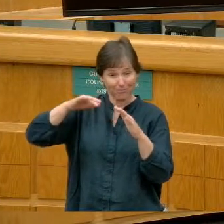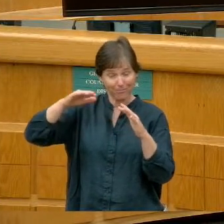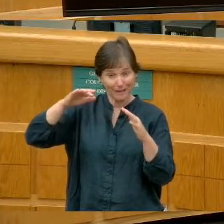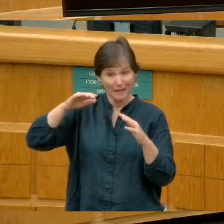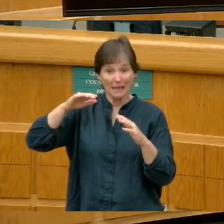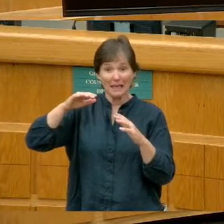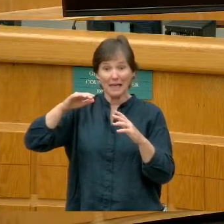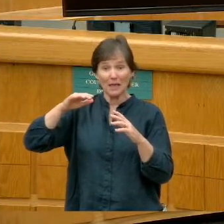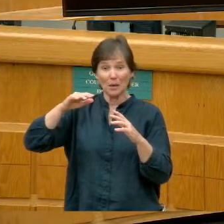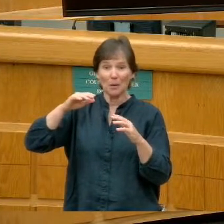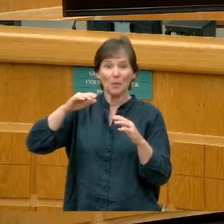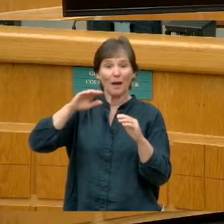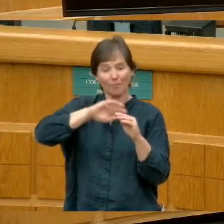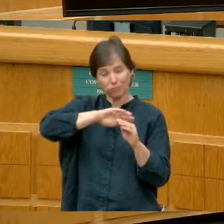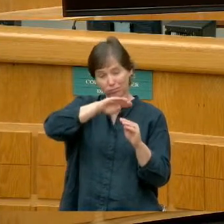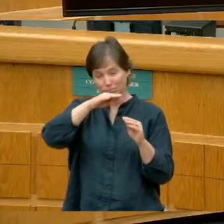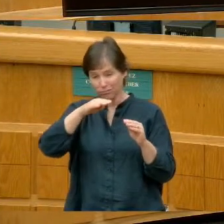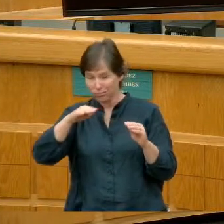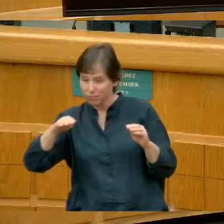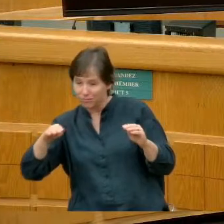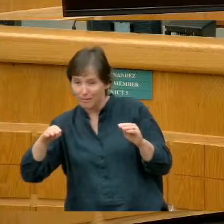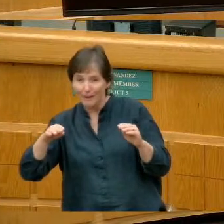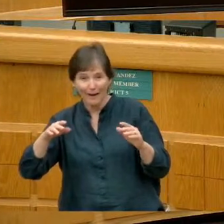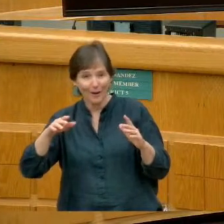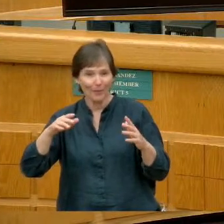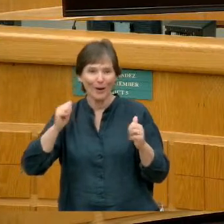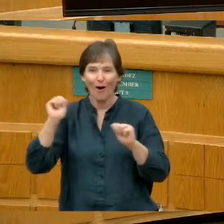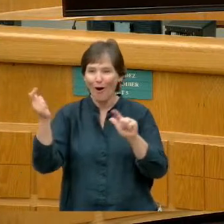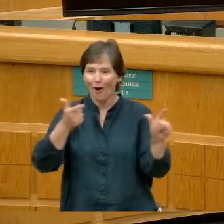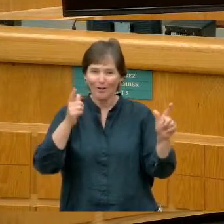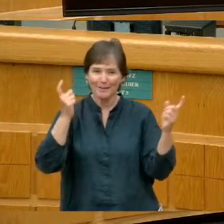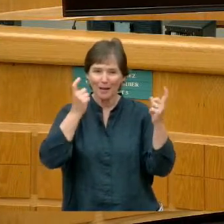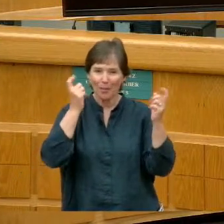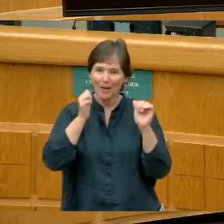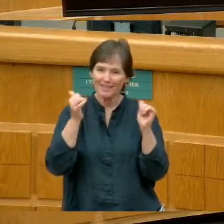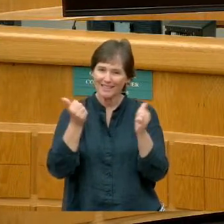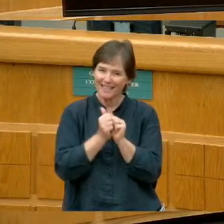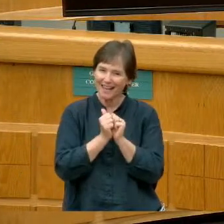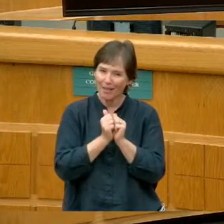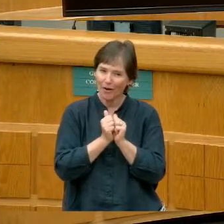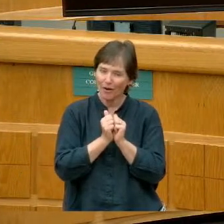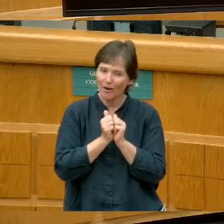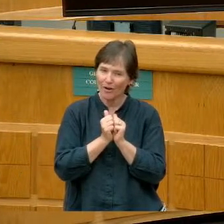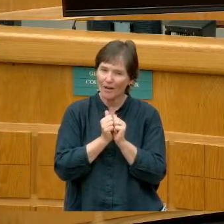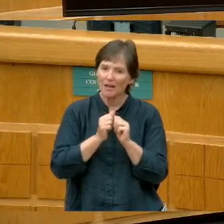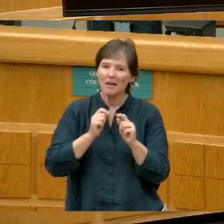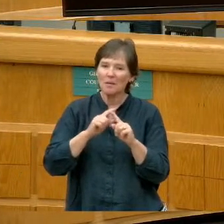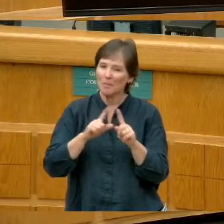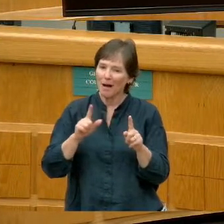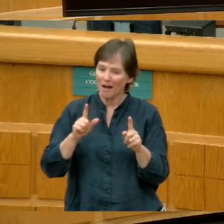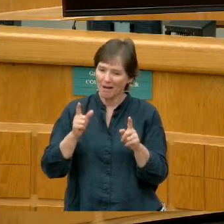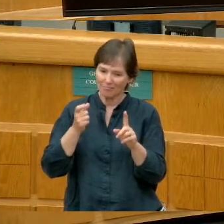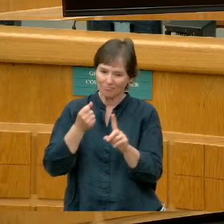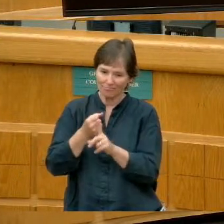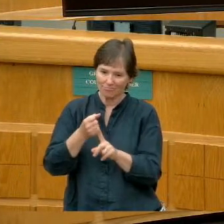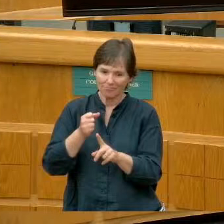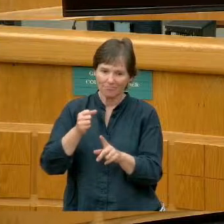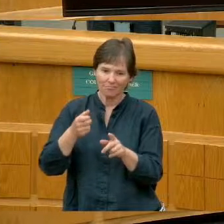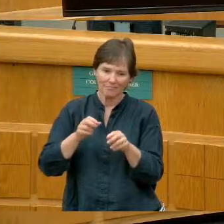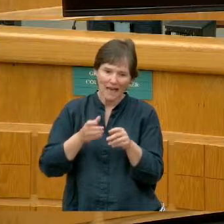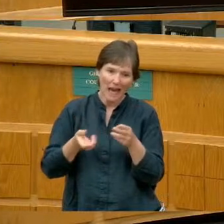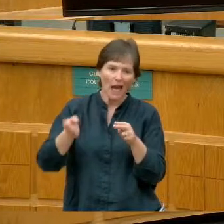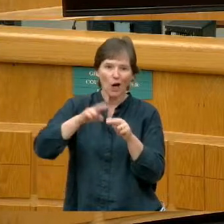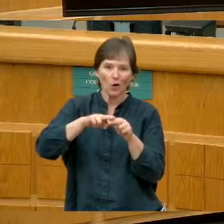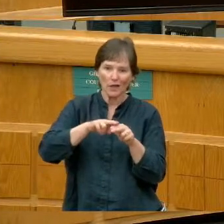be reminded what we needed to do, like July 4th weekend, we were referees, not cheerleaders. And so when